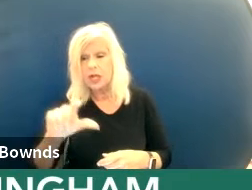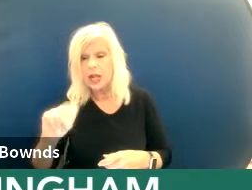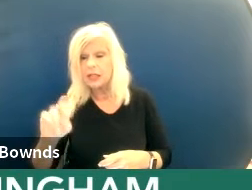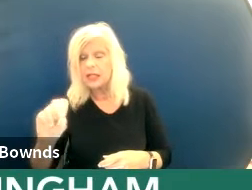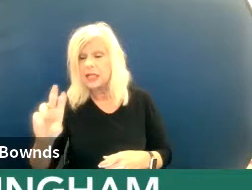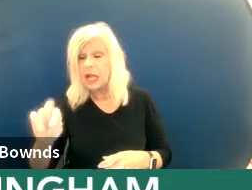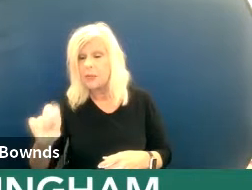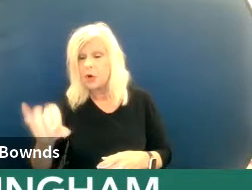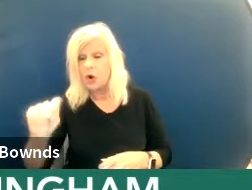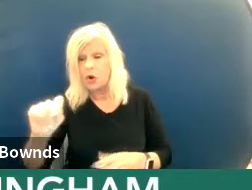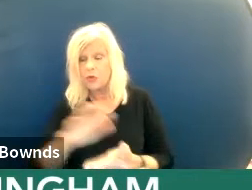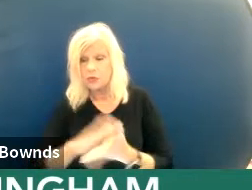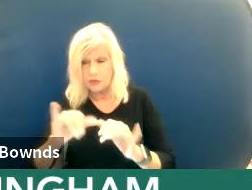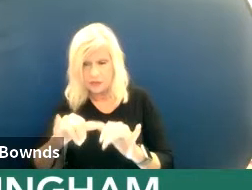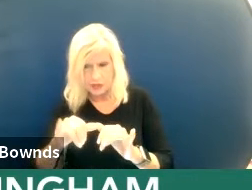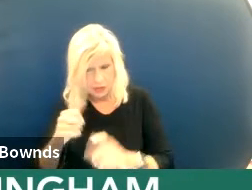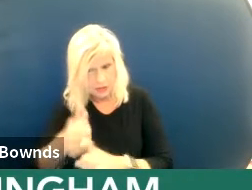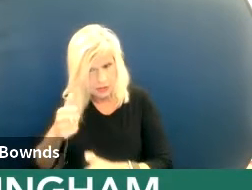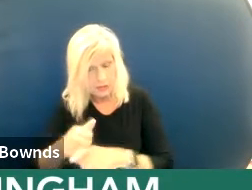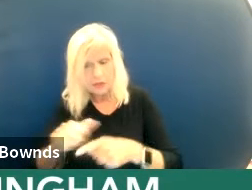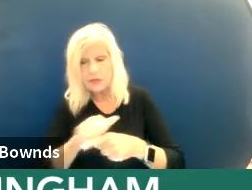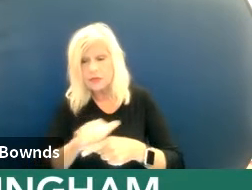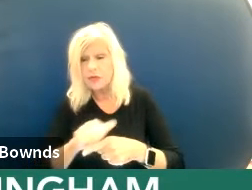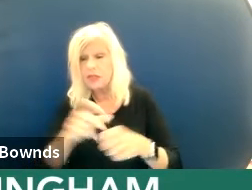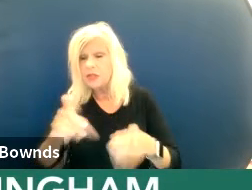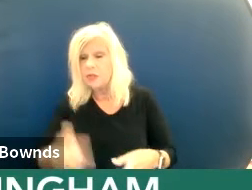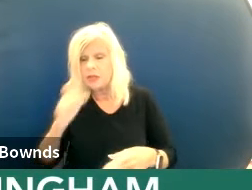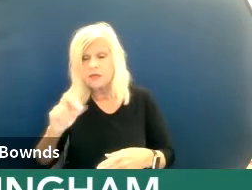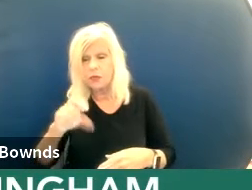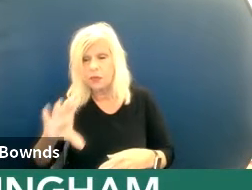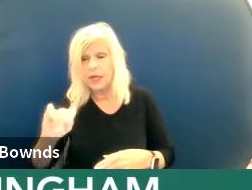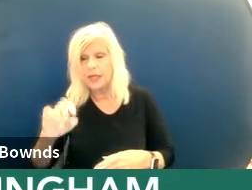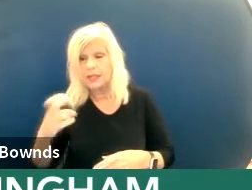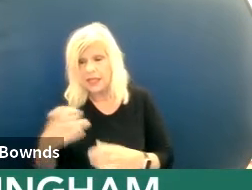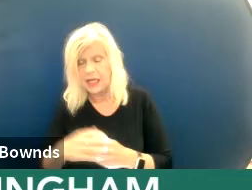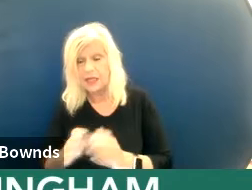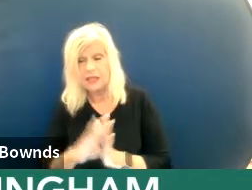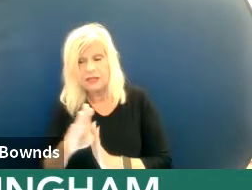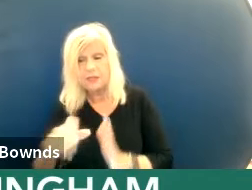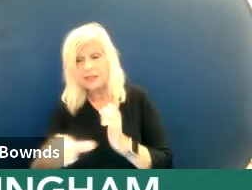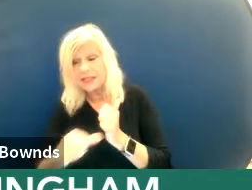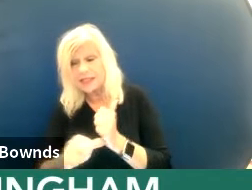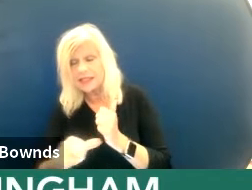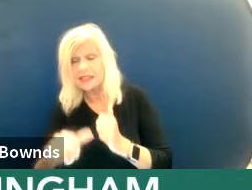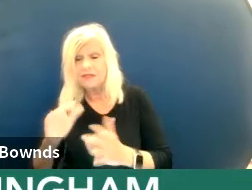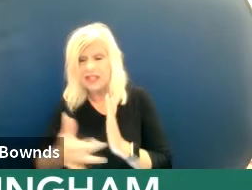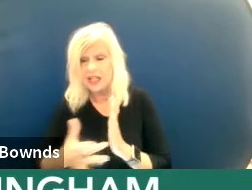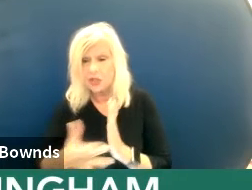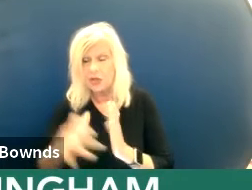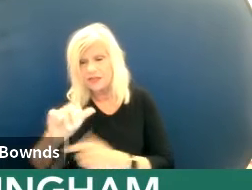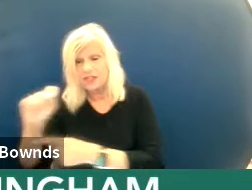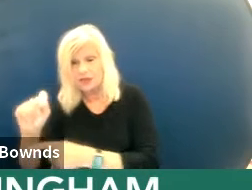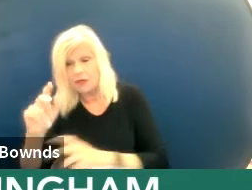also from the School of Engineering, is the training director of RECTech and develops assistive technology for children with